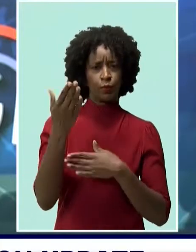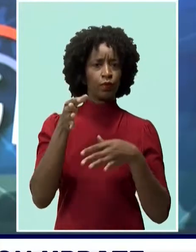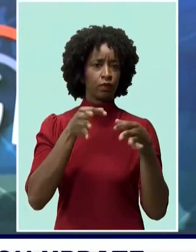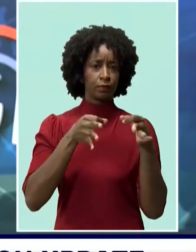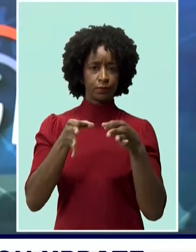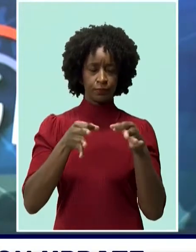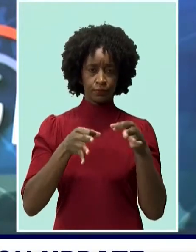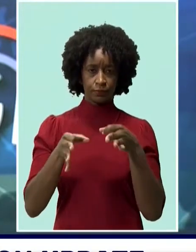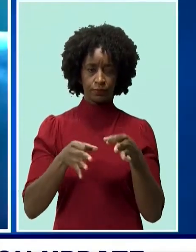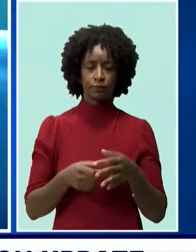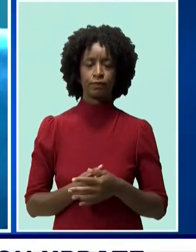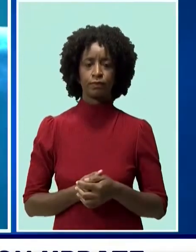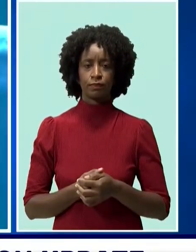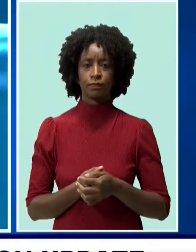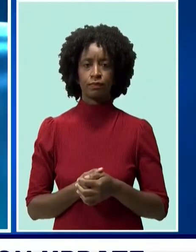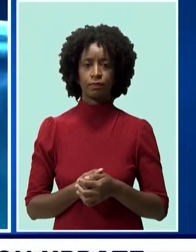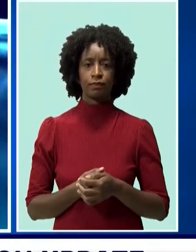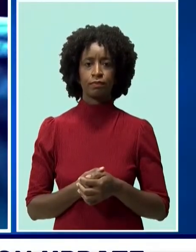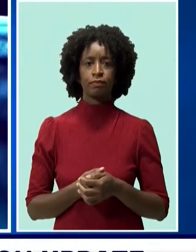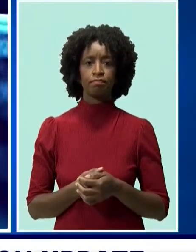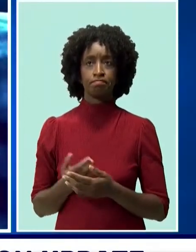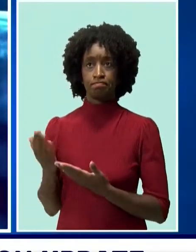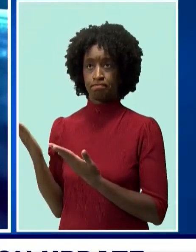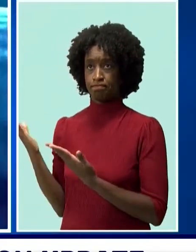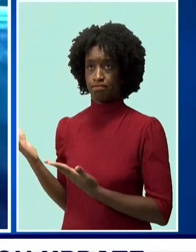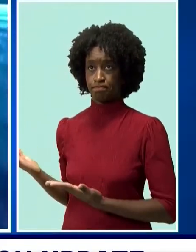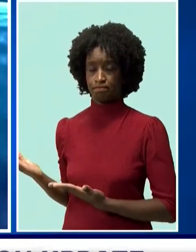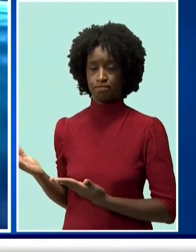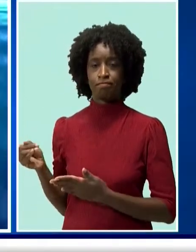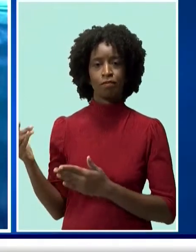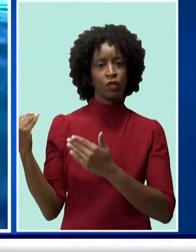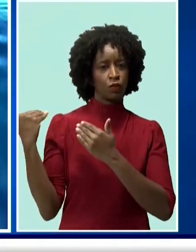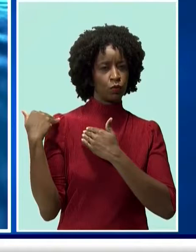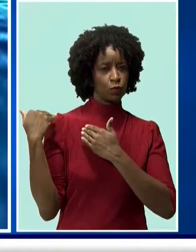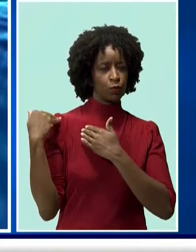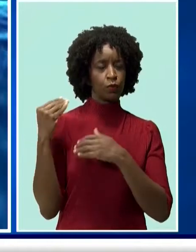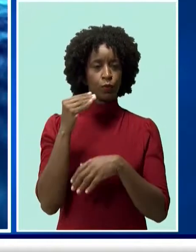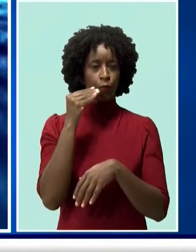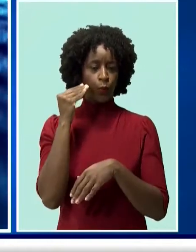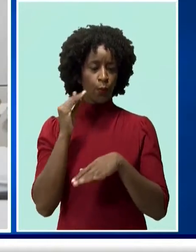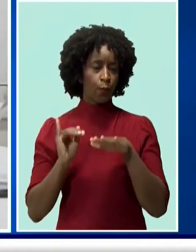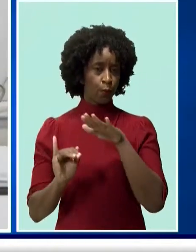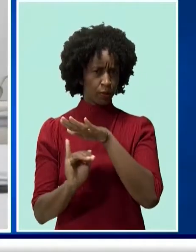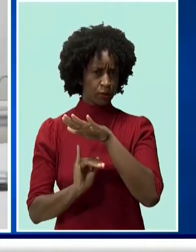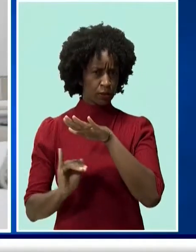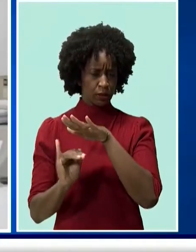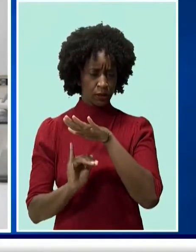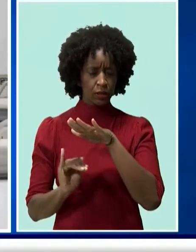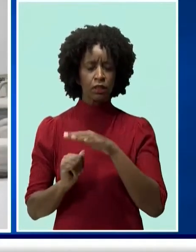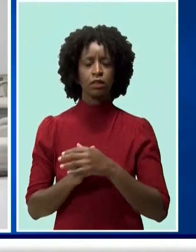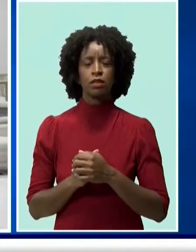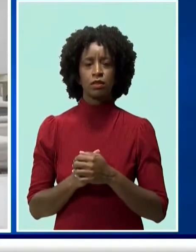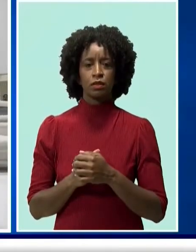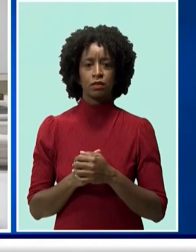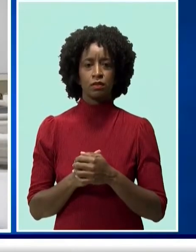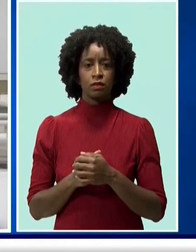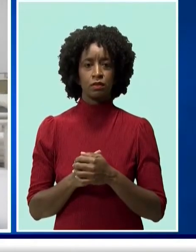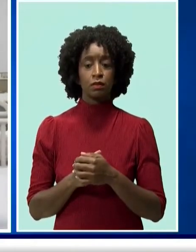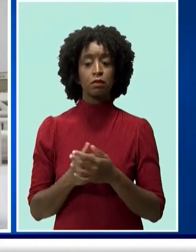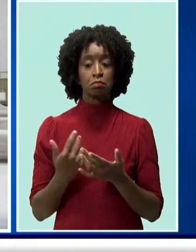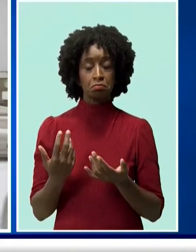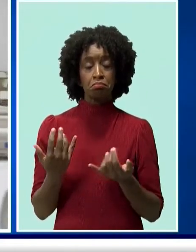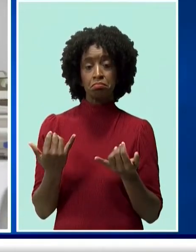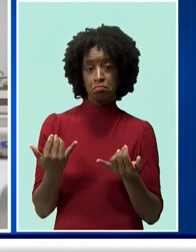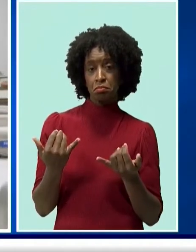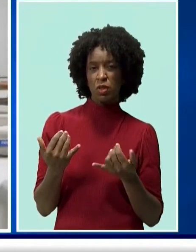more. The consultant in charge of home isolation, Dr. Adana Grandison, says the light is now red on over 30 people